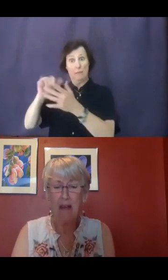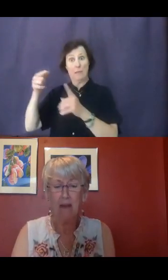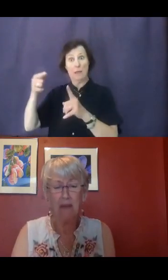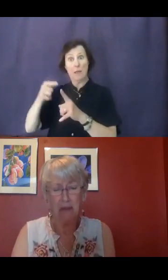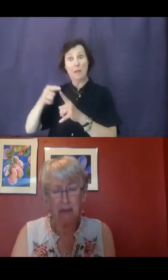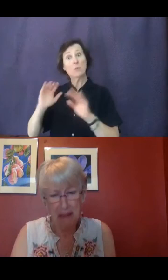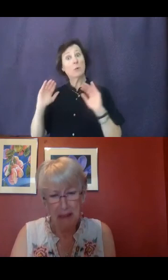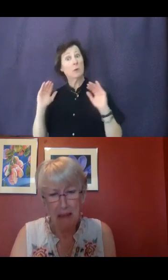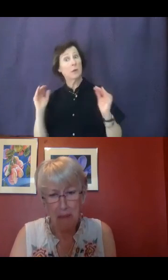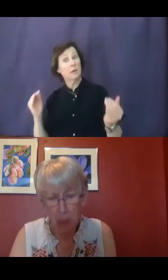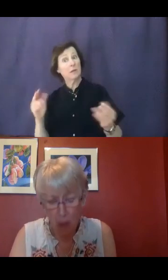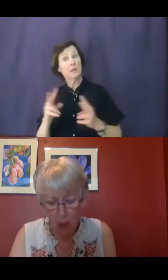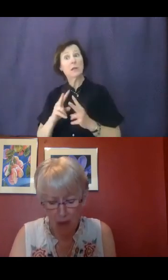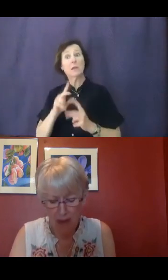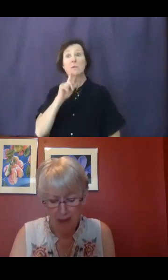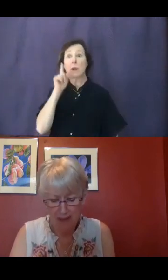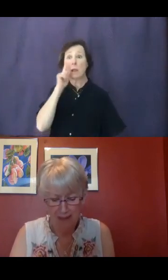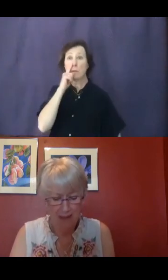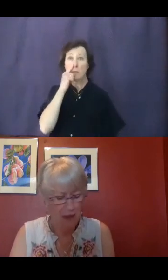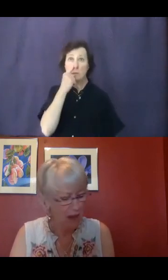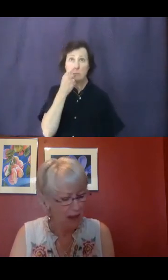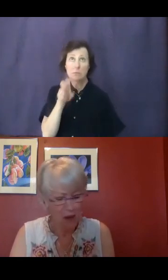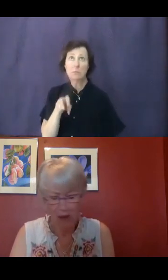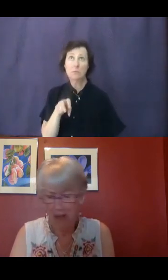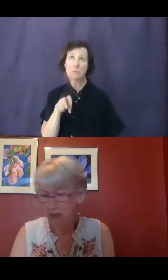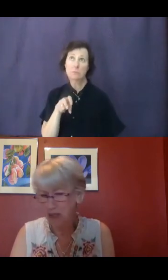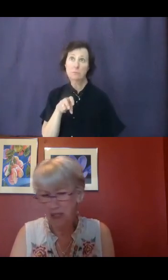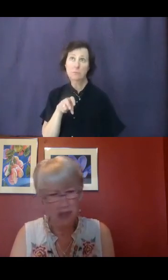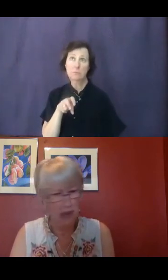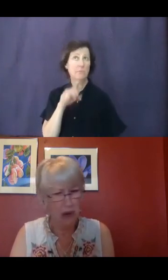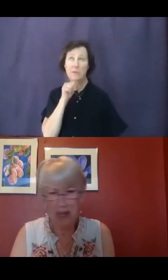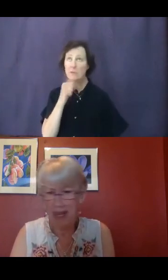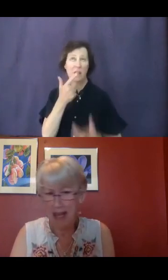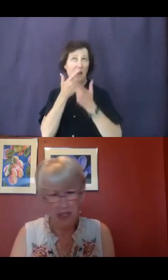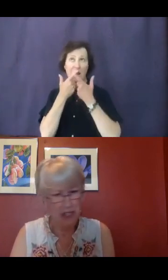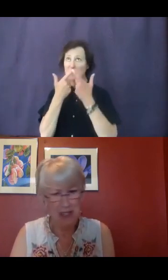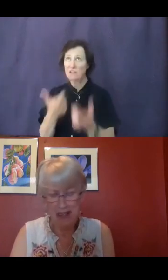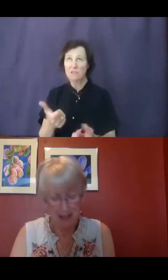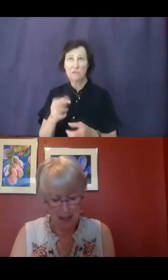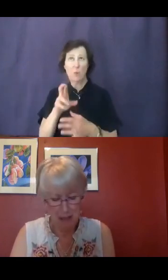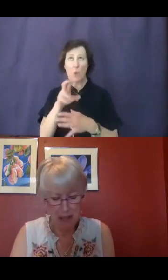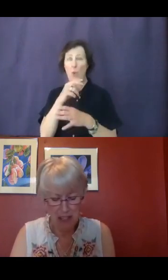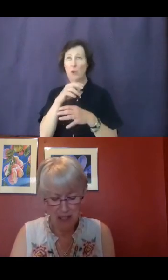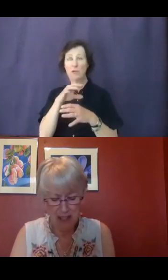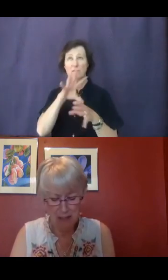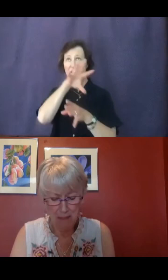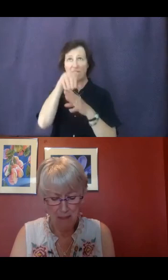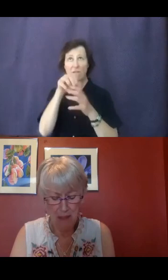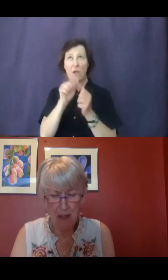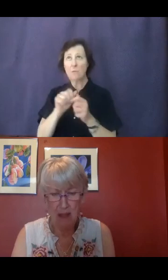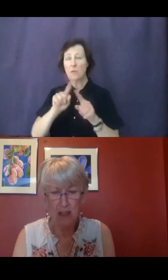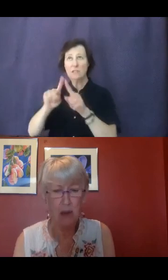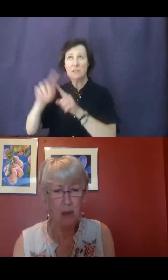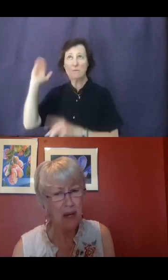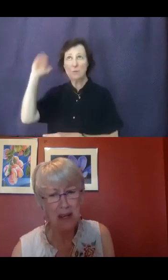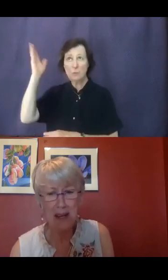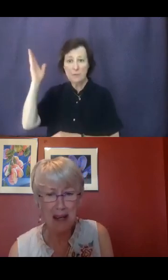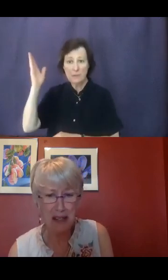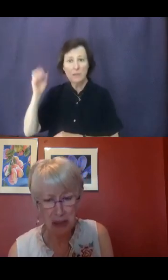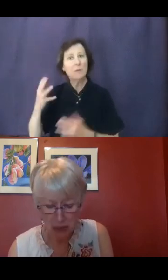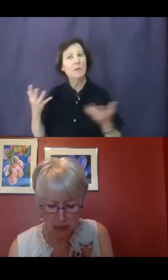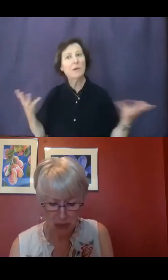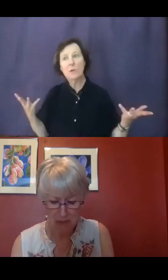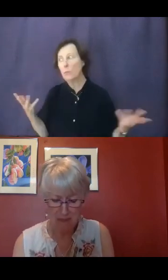be really bored, not at all interested or engaged in the speeches. So what could